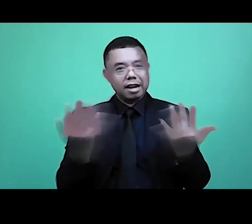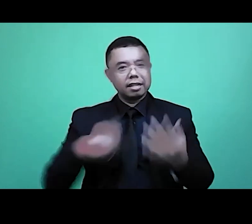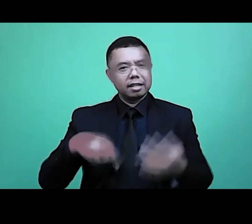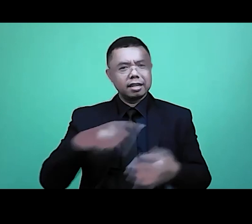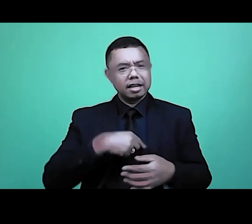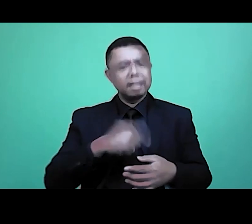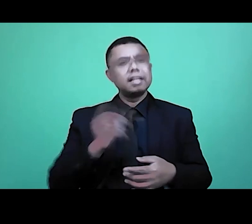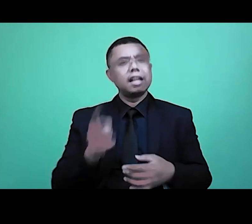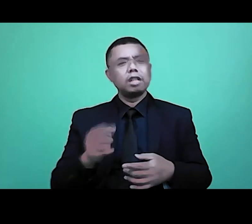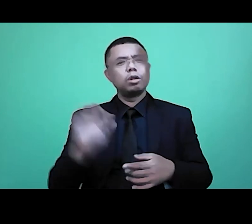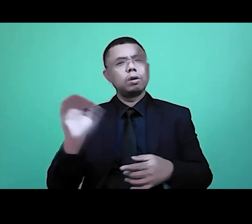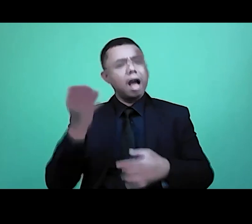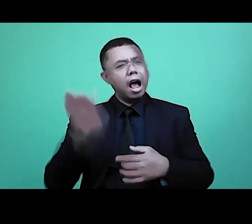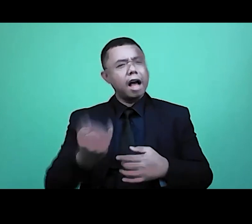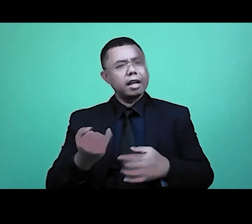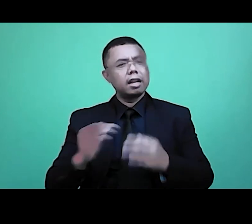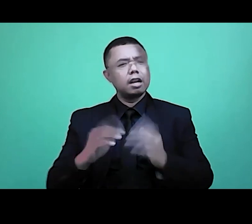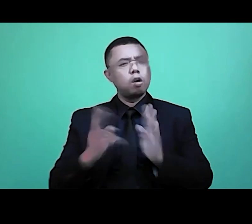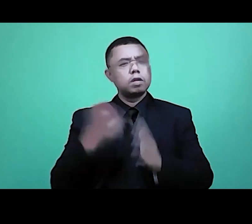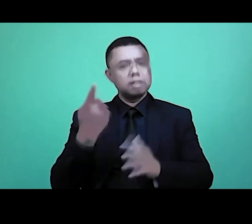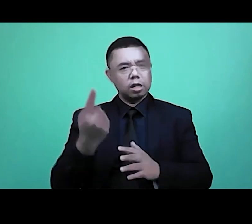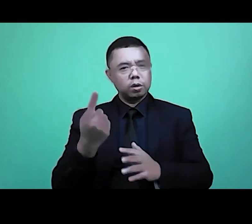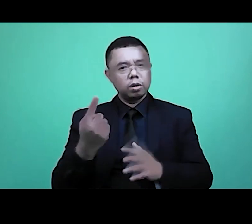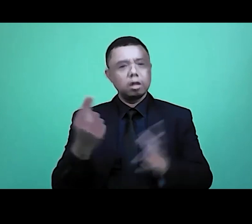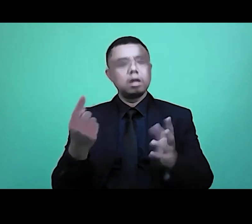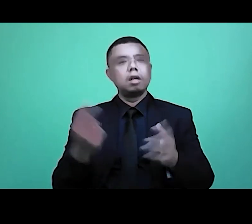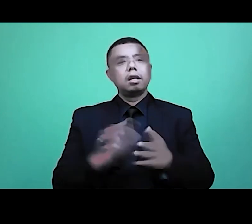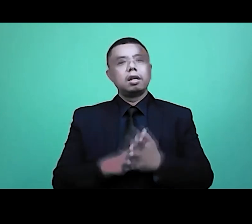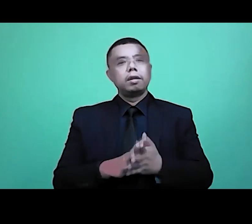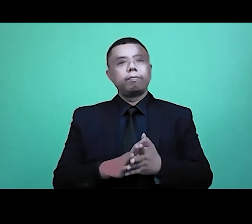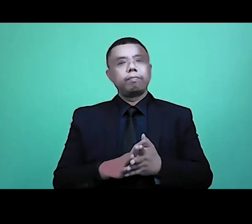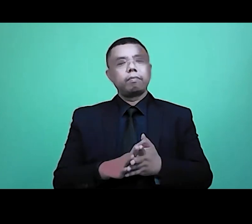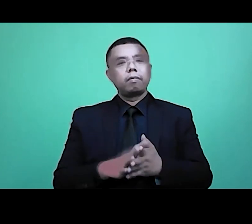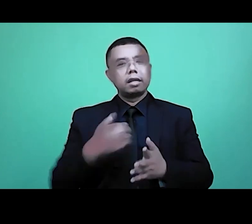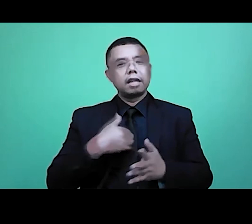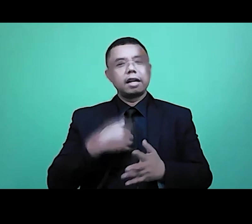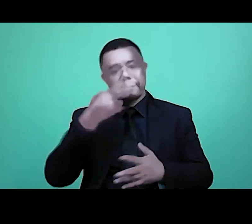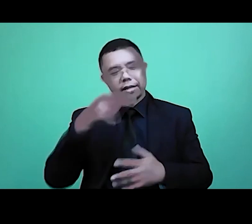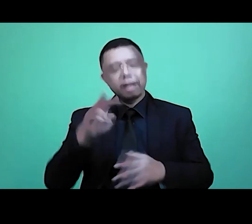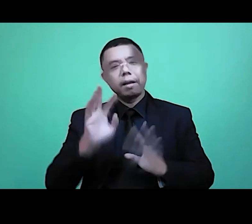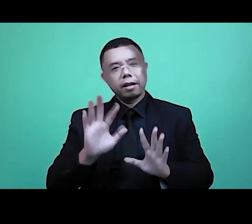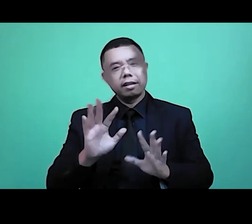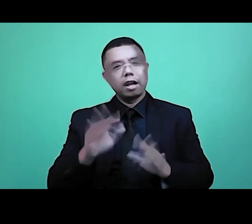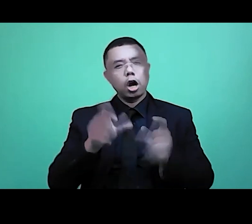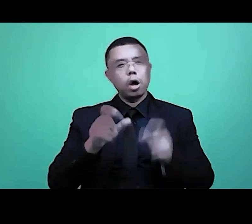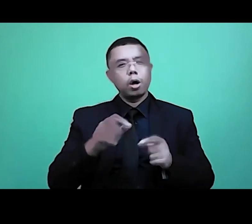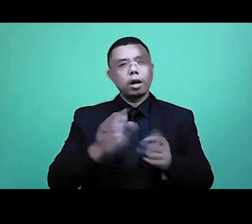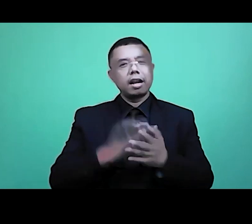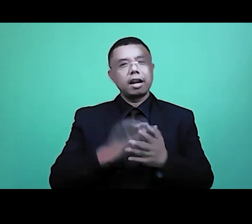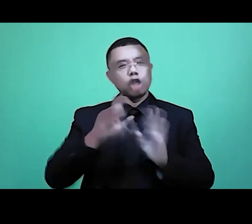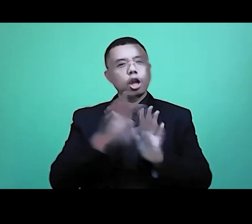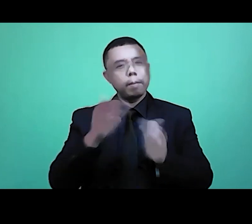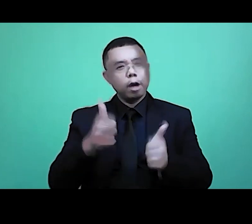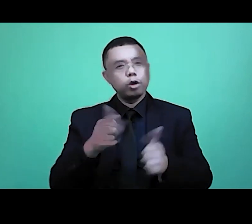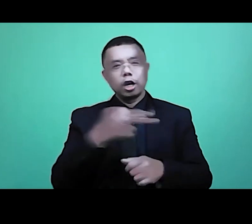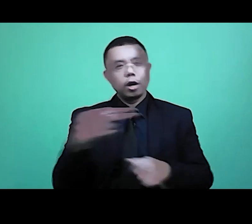New Colombo Plan, which I know many of you will be familiar with, is a great example. Indonesia was the preferred country of choice for